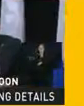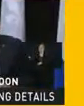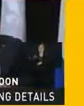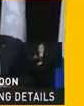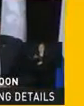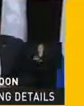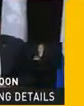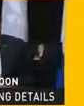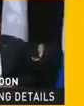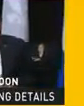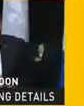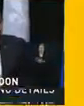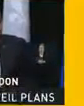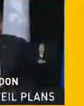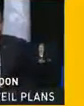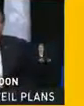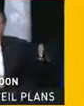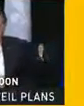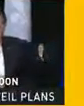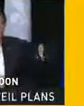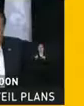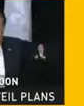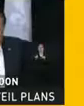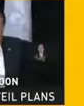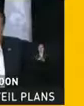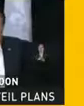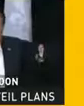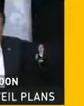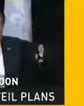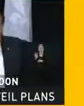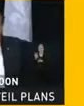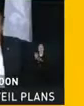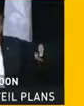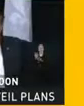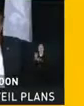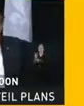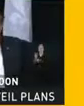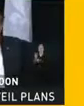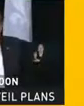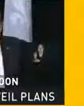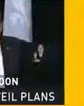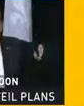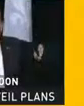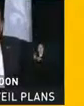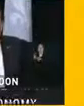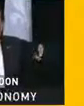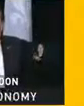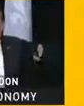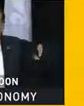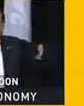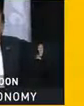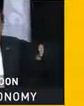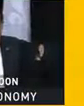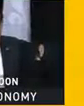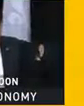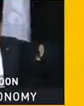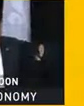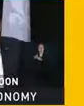House of Commons sitting virtually for this COVID committee, this extraordinary meeting of almost 300 MPs, and in this case, the leader